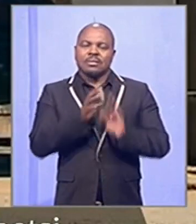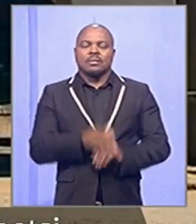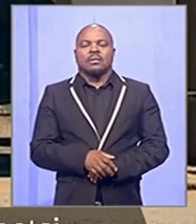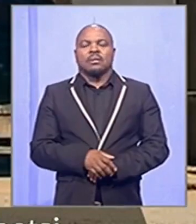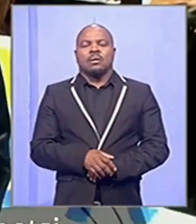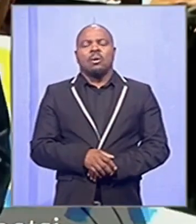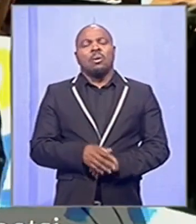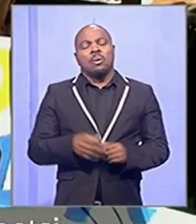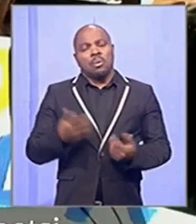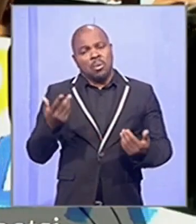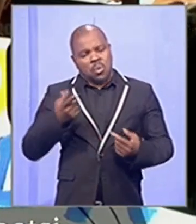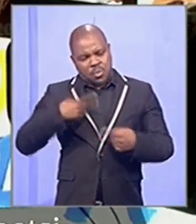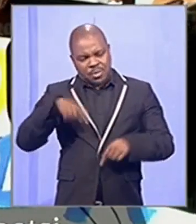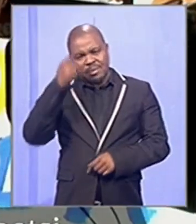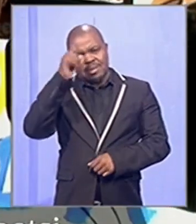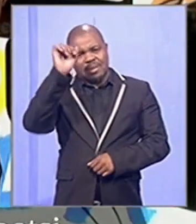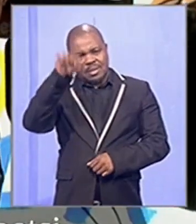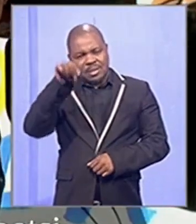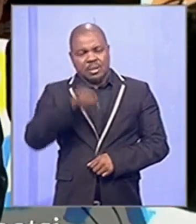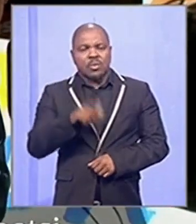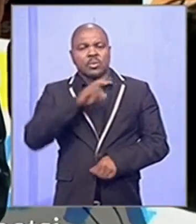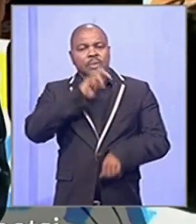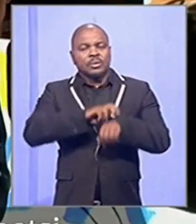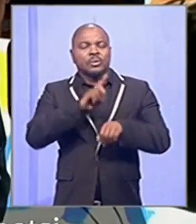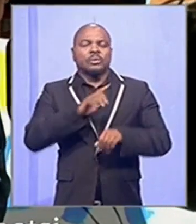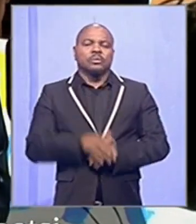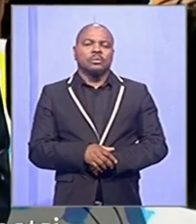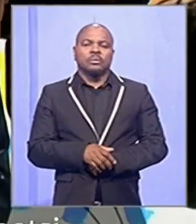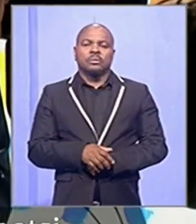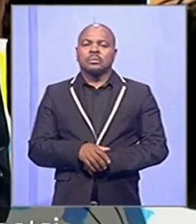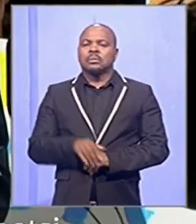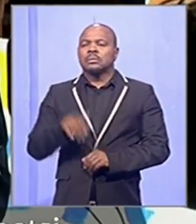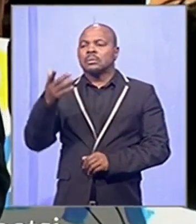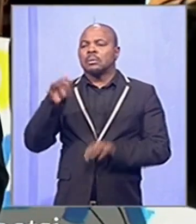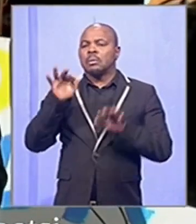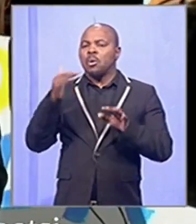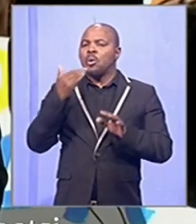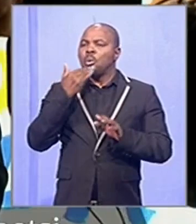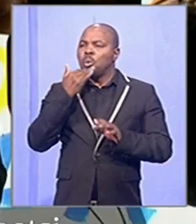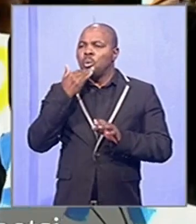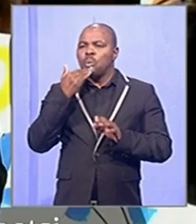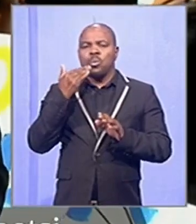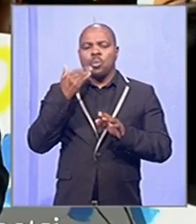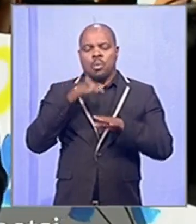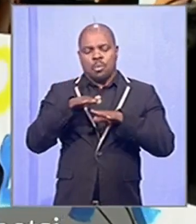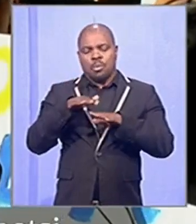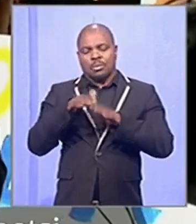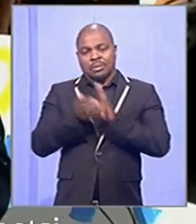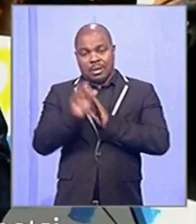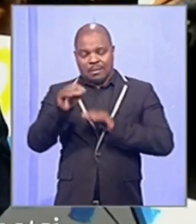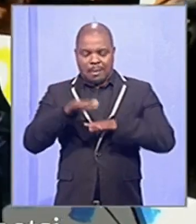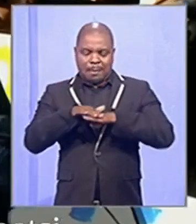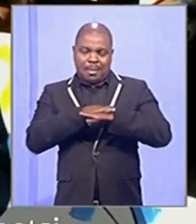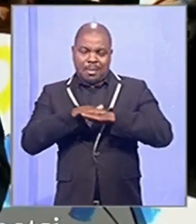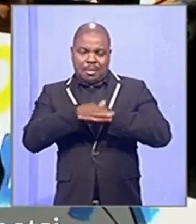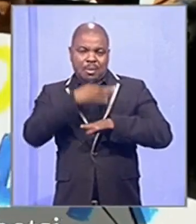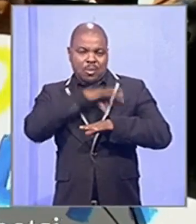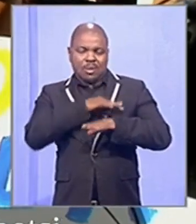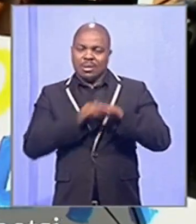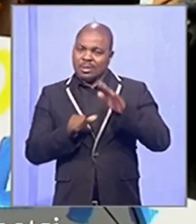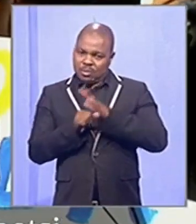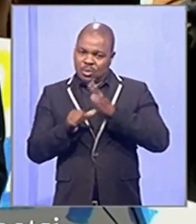O boetse a ananela tlhokeho ya sekepele sa meputso sa basebetsi. But we also understand that a targeted